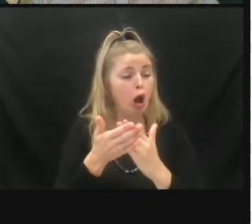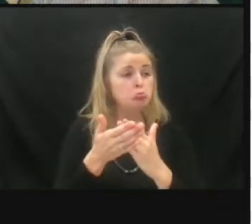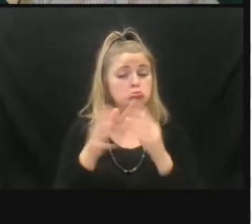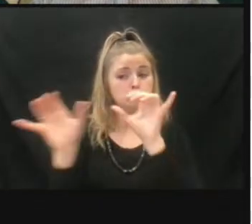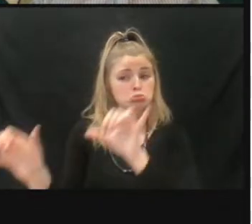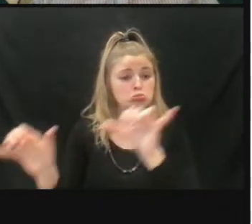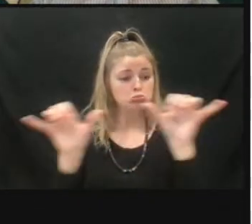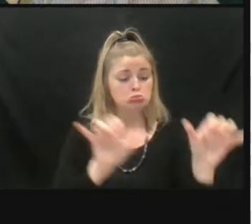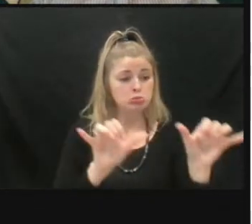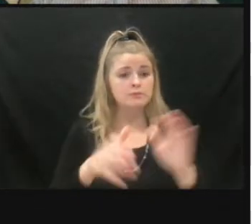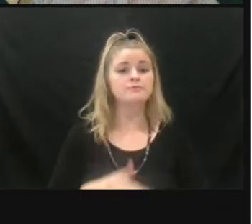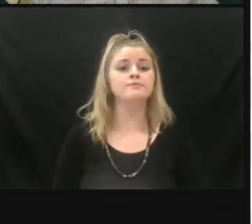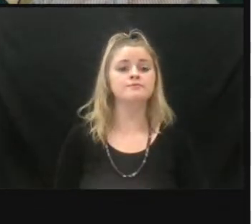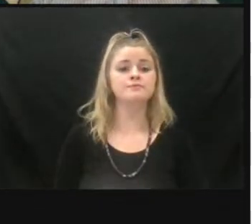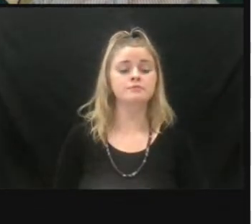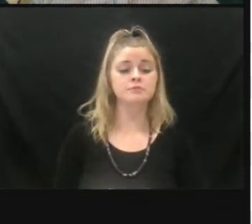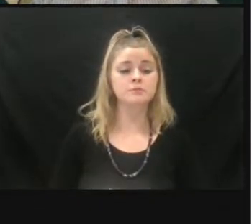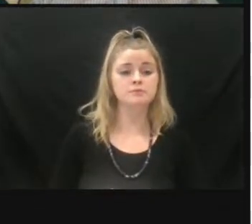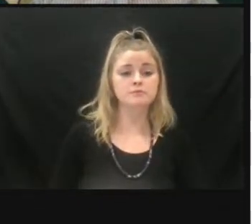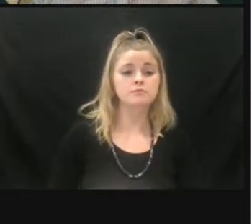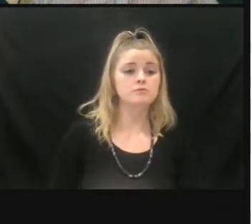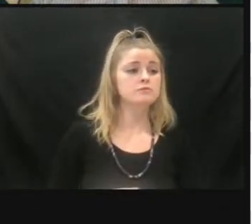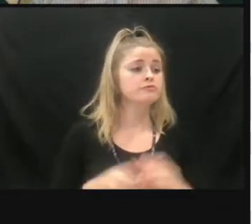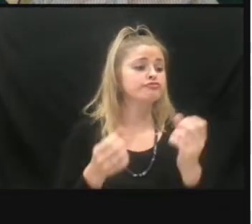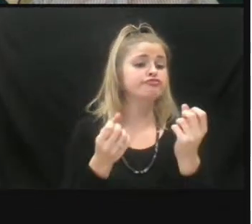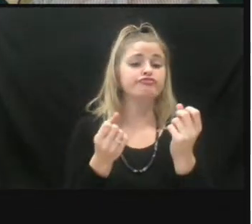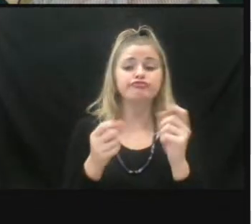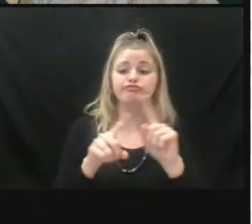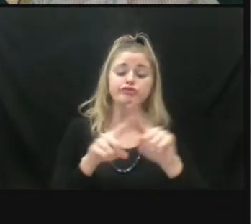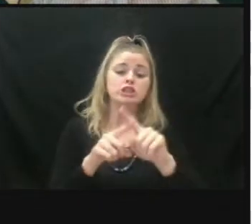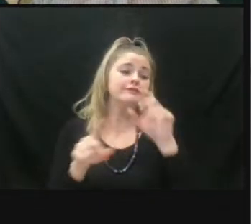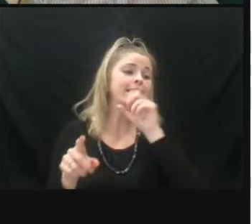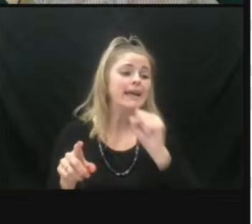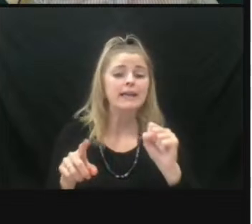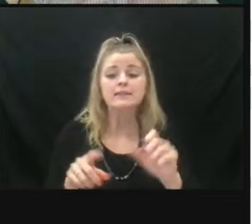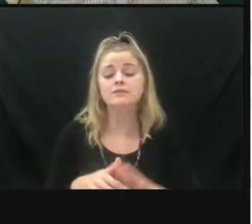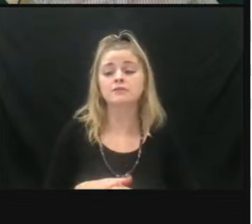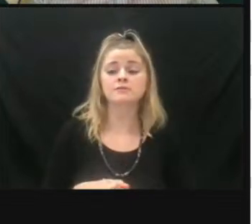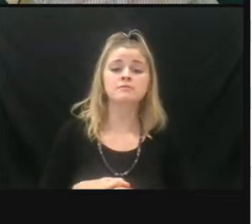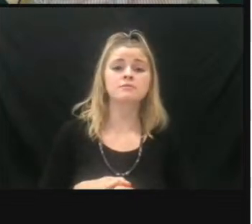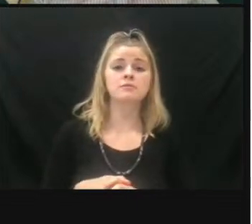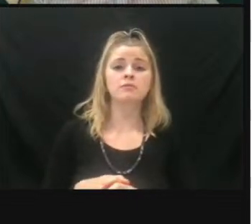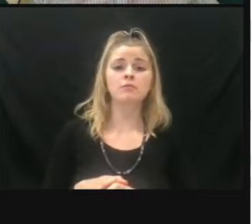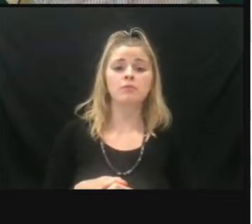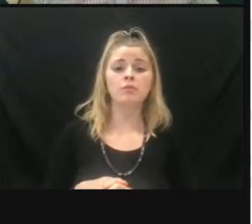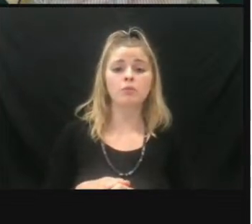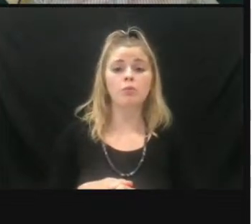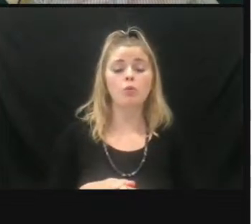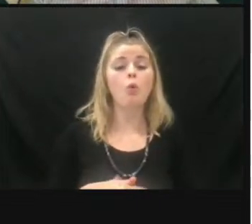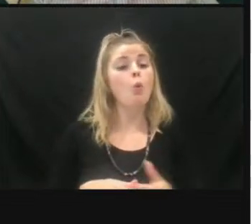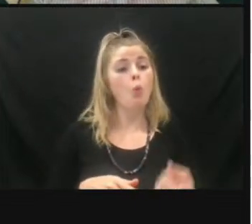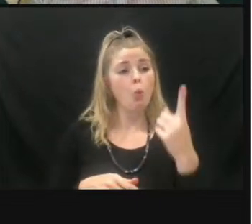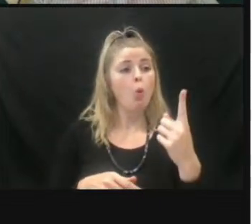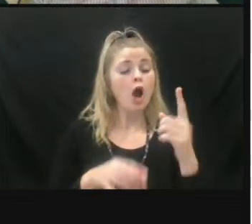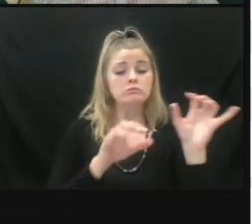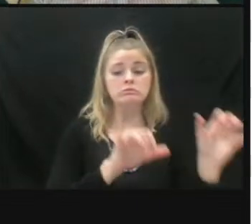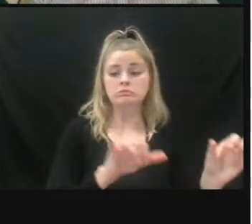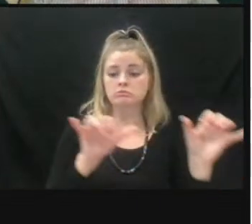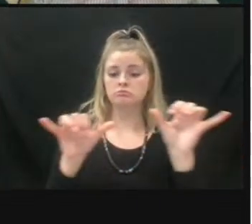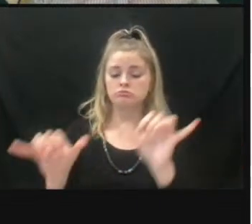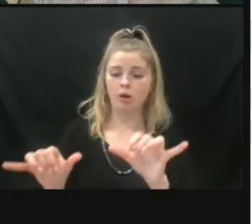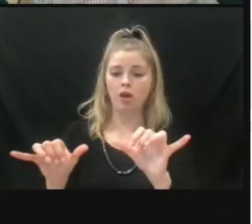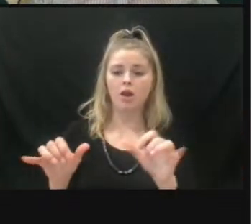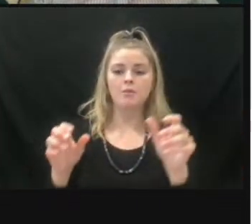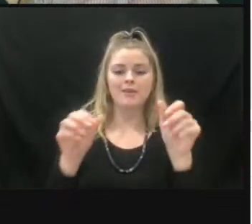of this being from a wide range of ages and sexes and experiences. One of the most intersecting was how landscape had changed and